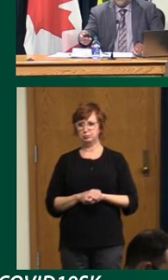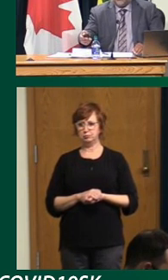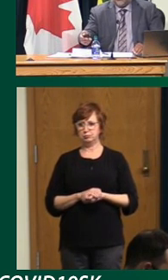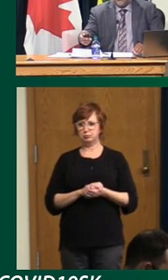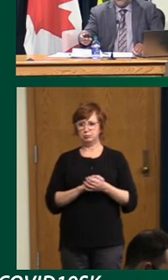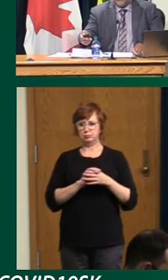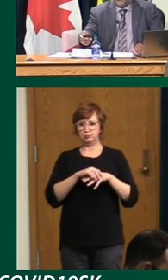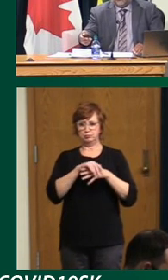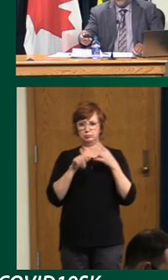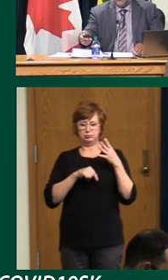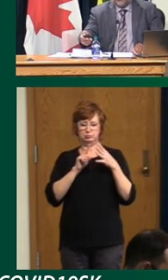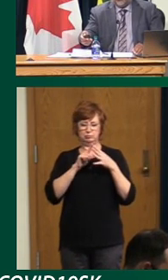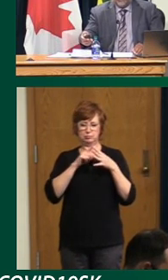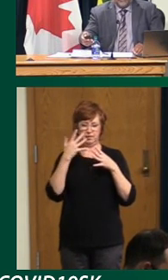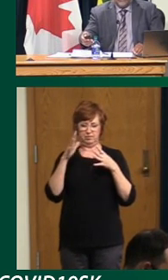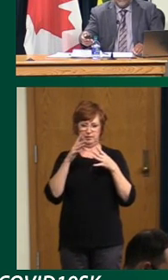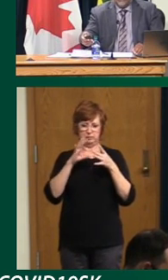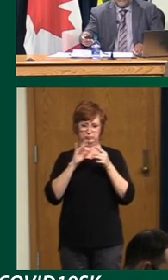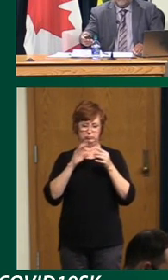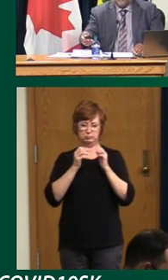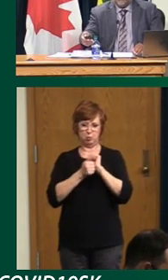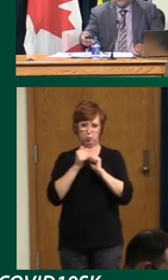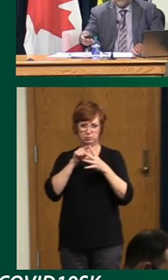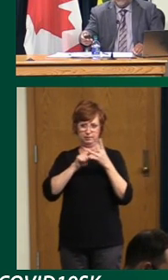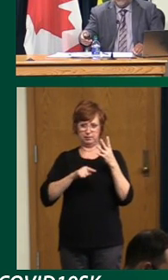so I just talked about a bit about the role of modeling.